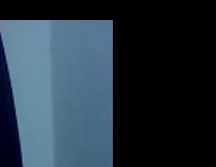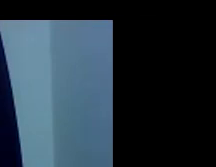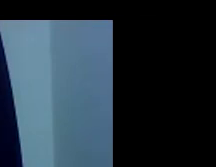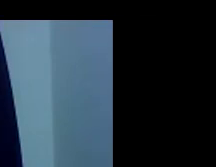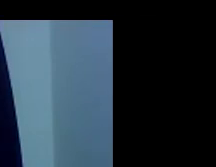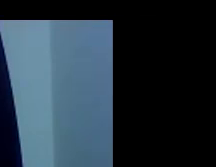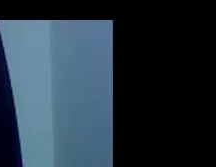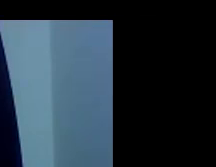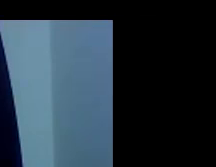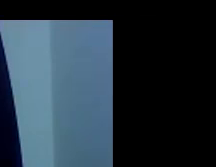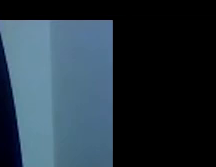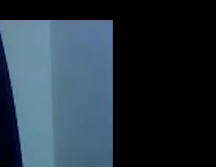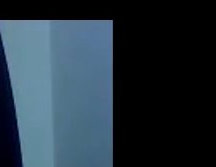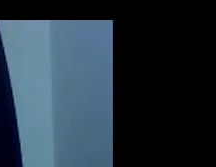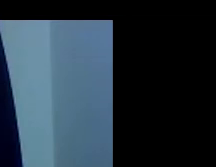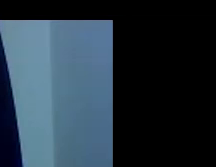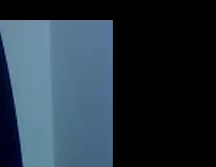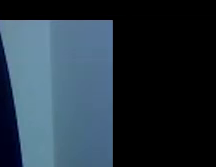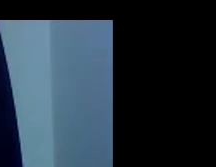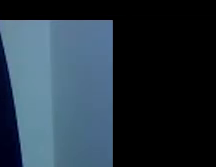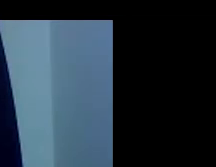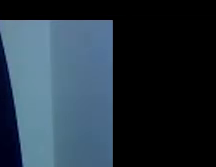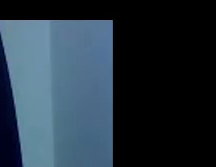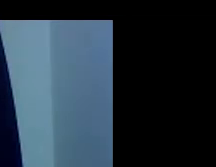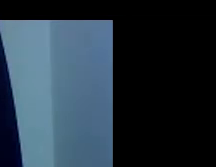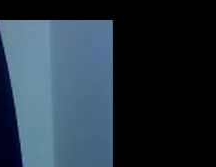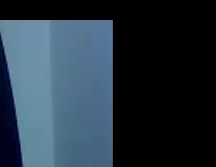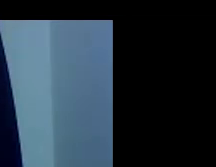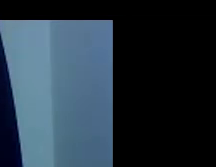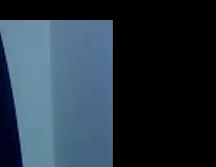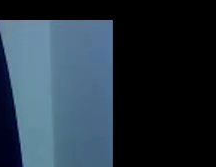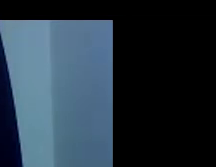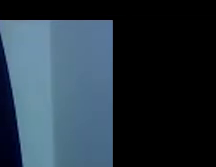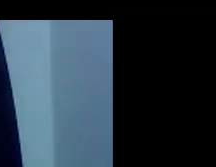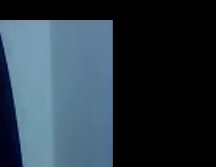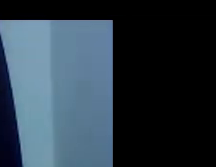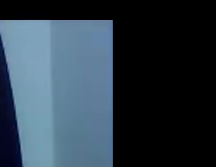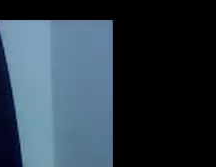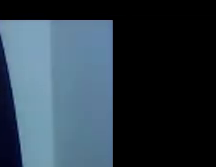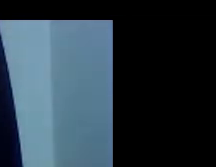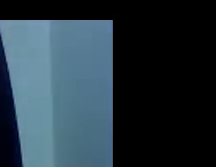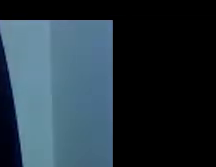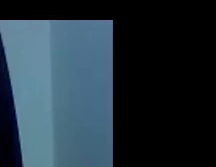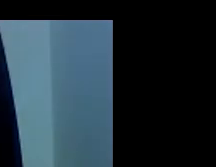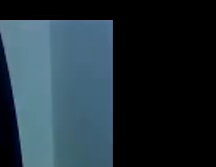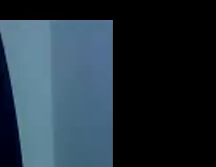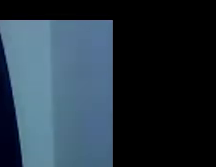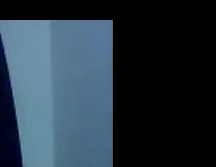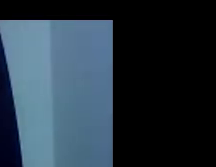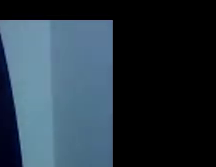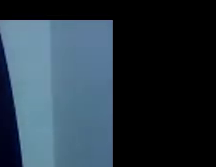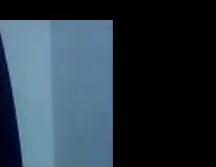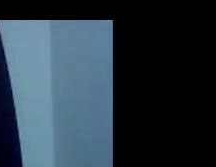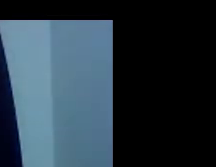Thank you, Ed. The questions keep rolling in. Maybe we have time for 2 more. Can you talk about harm reduction as